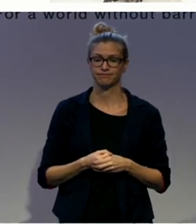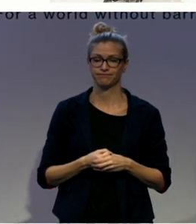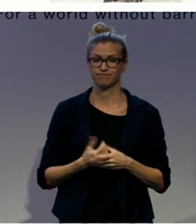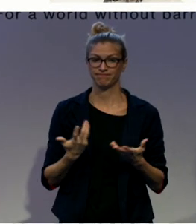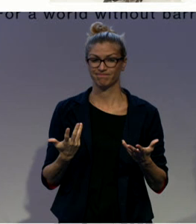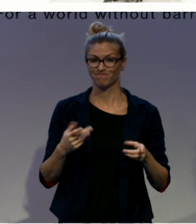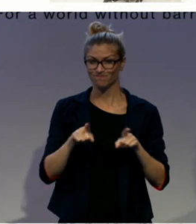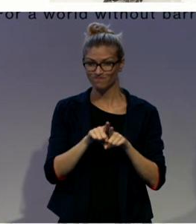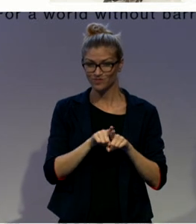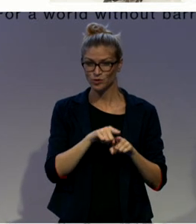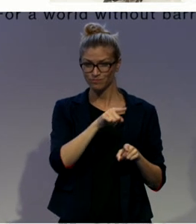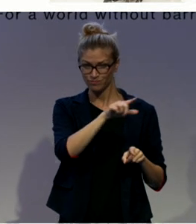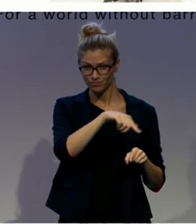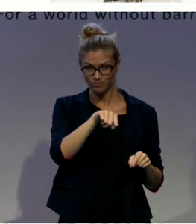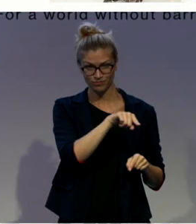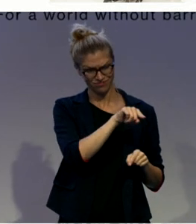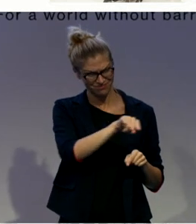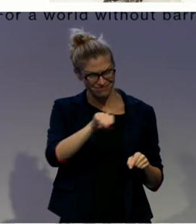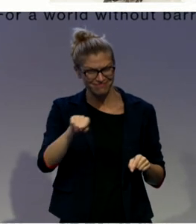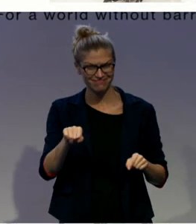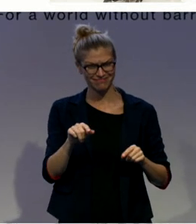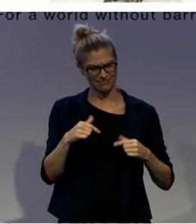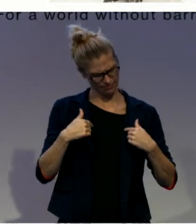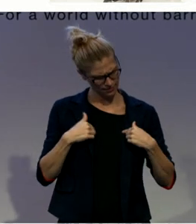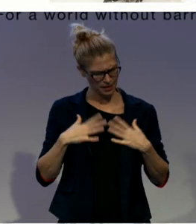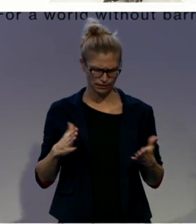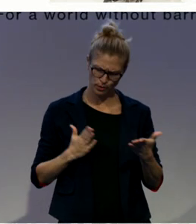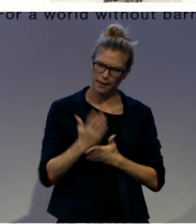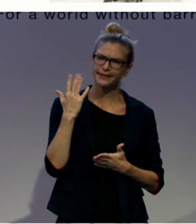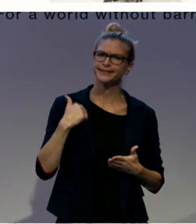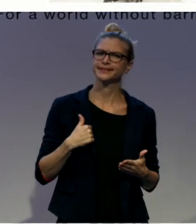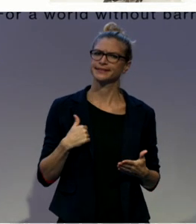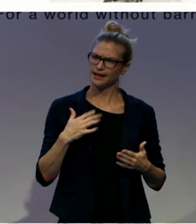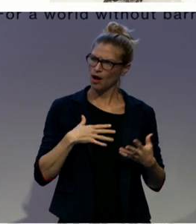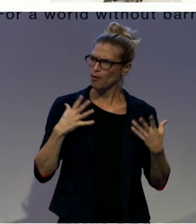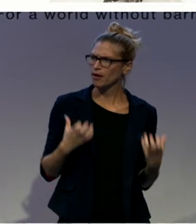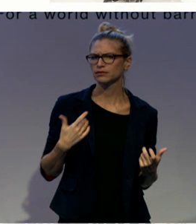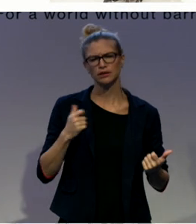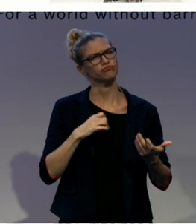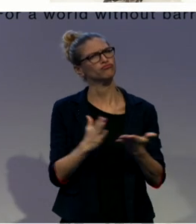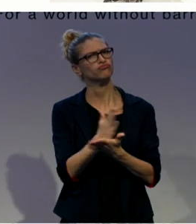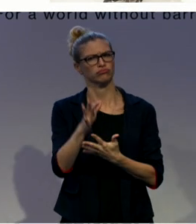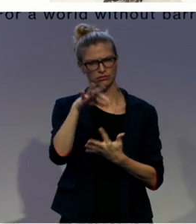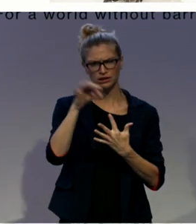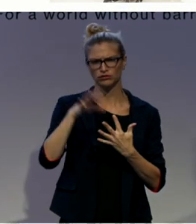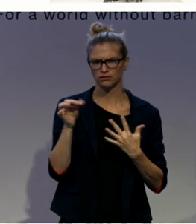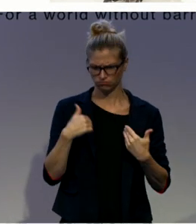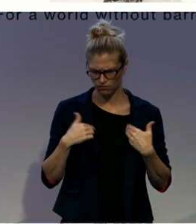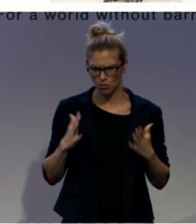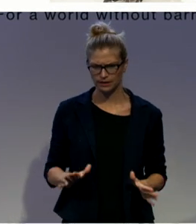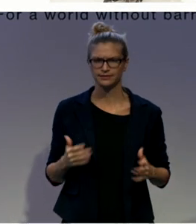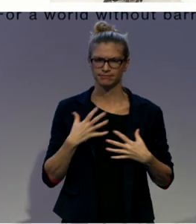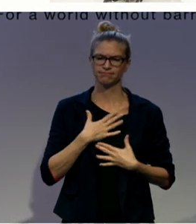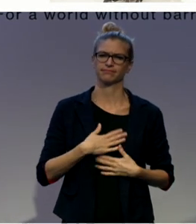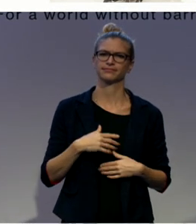want to have their own rights and independence to decide everything by themselves. Therefore,